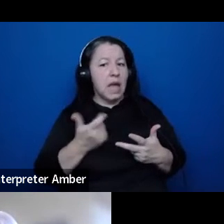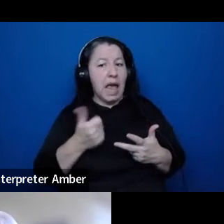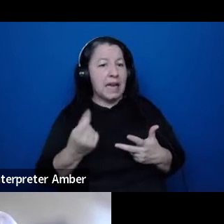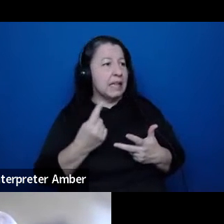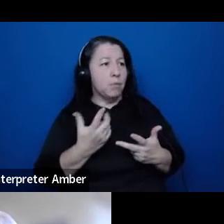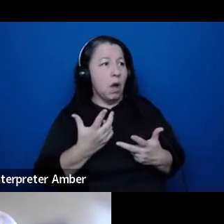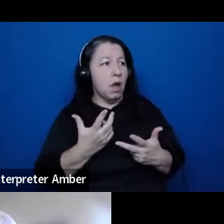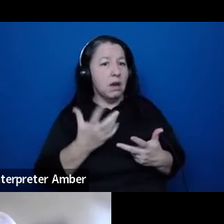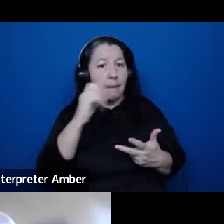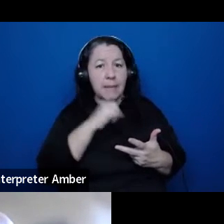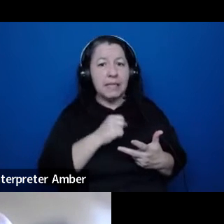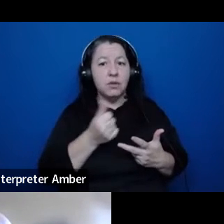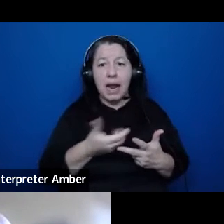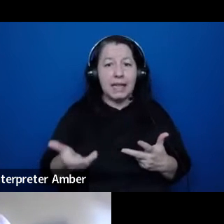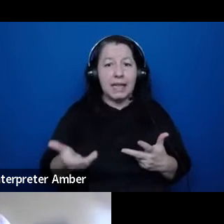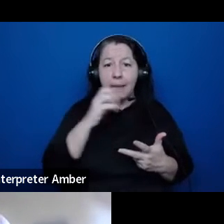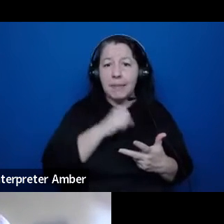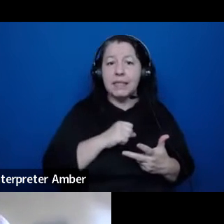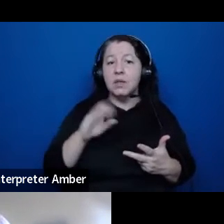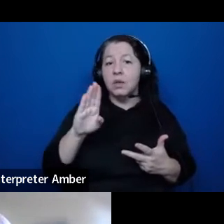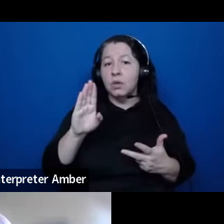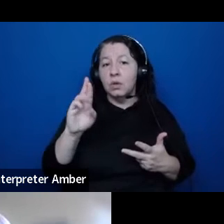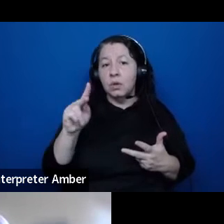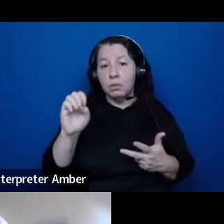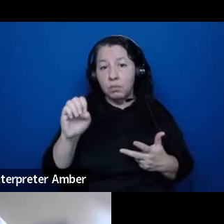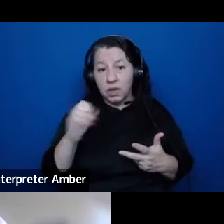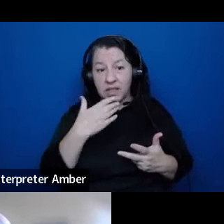thing for these to kind of go back through you and then you distribute?